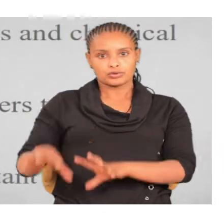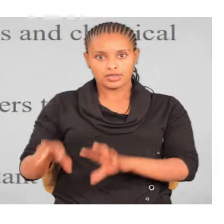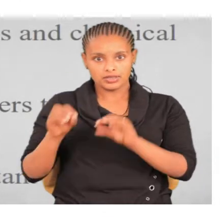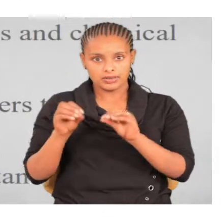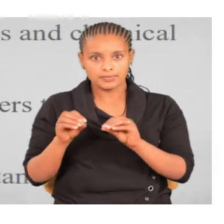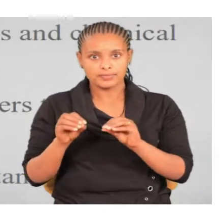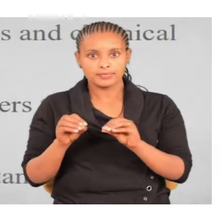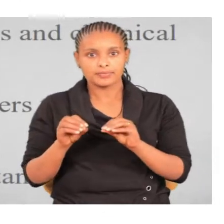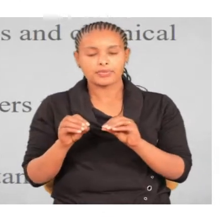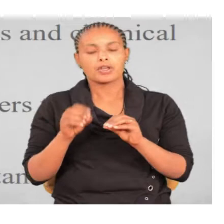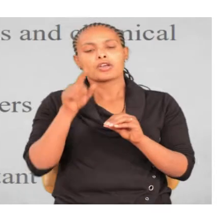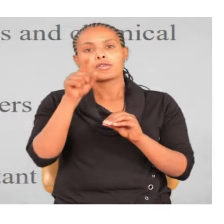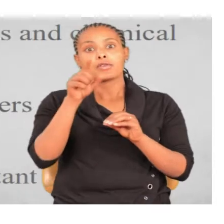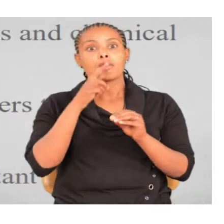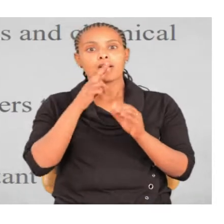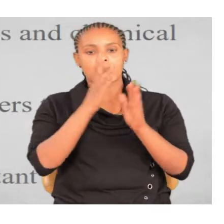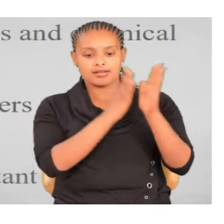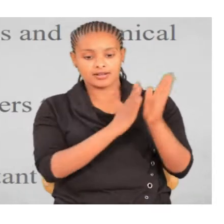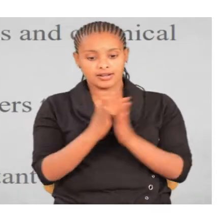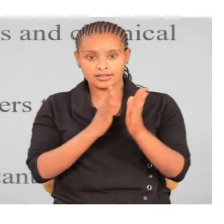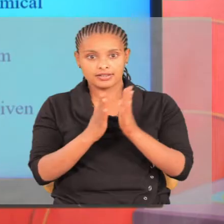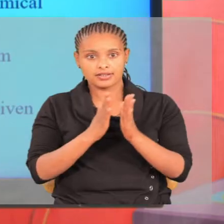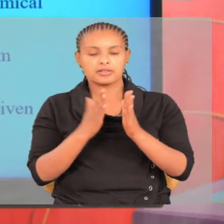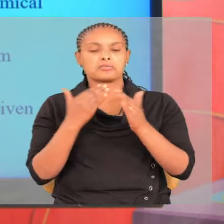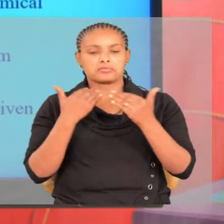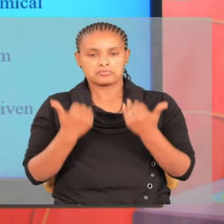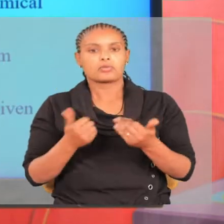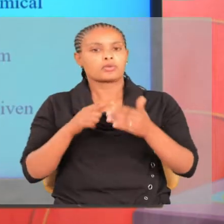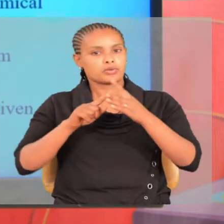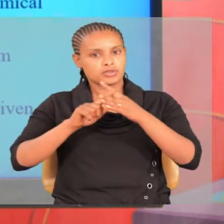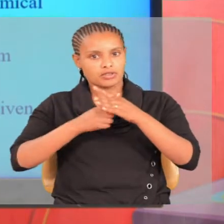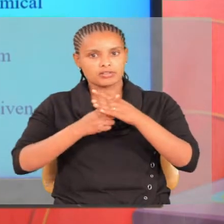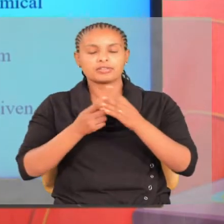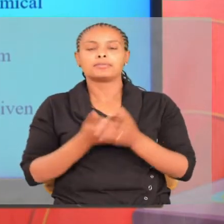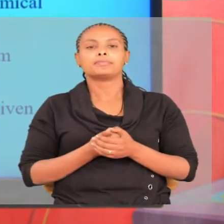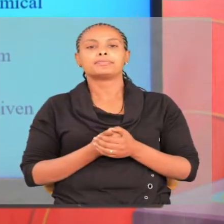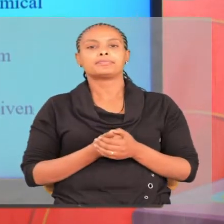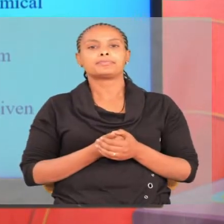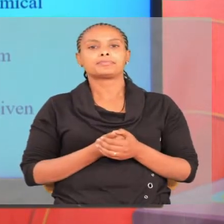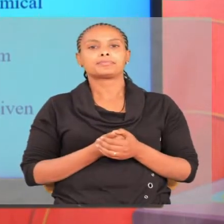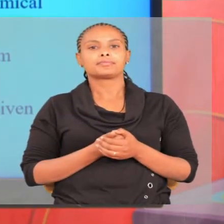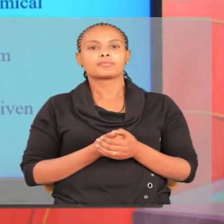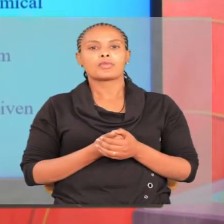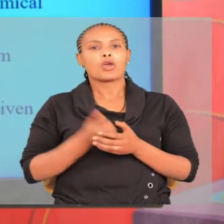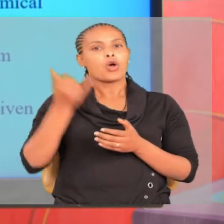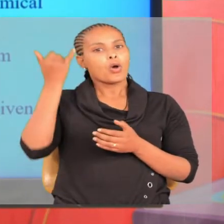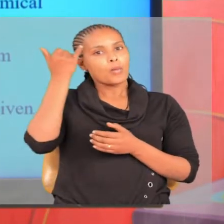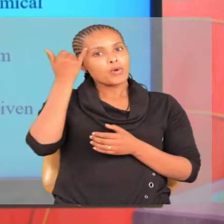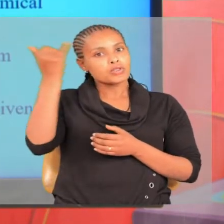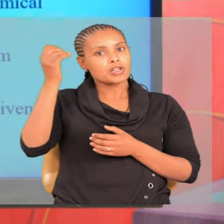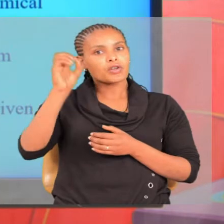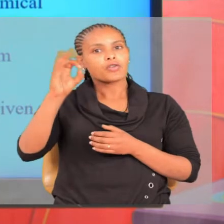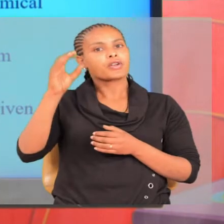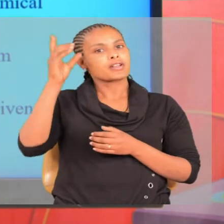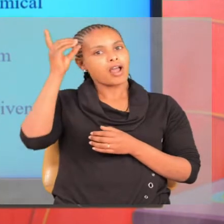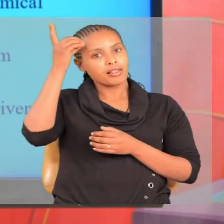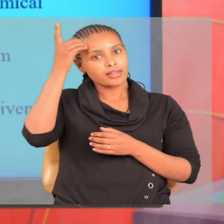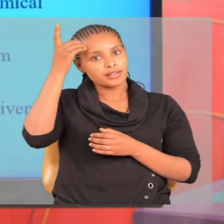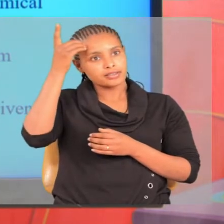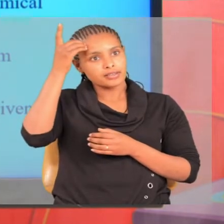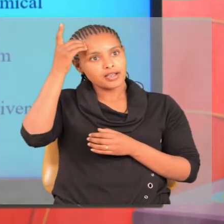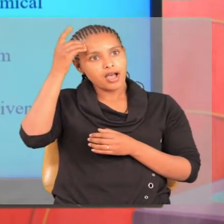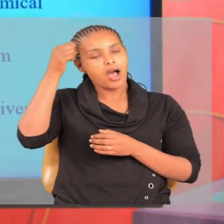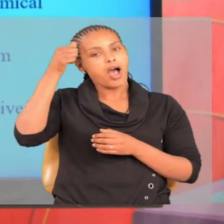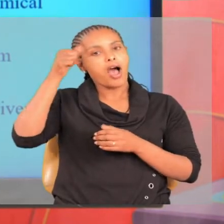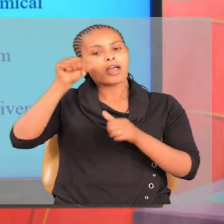Students, if you are ready, then we will get started. Postulates of Dalton's